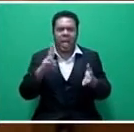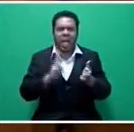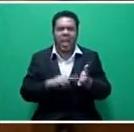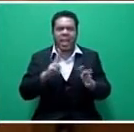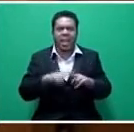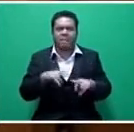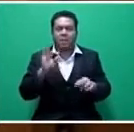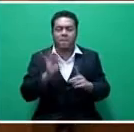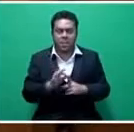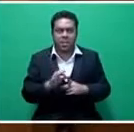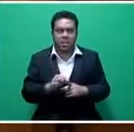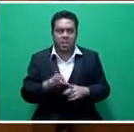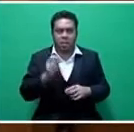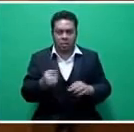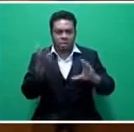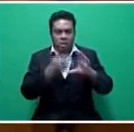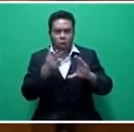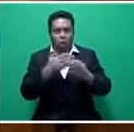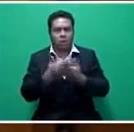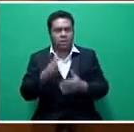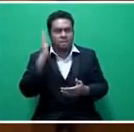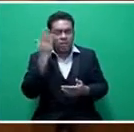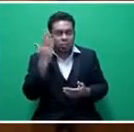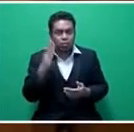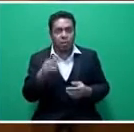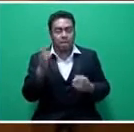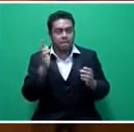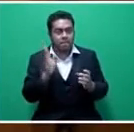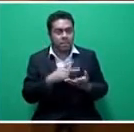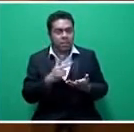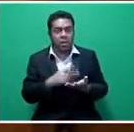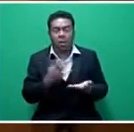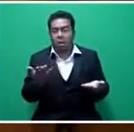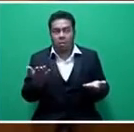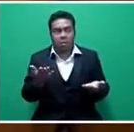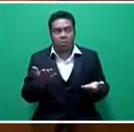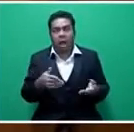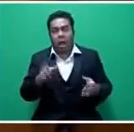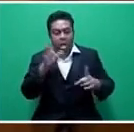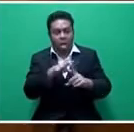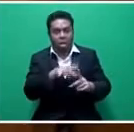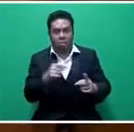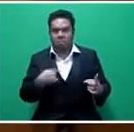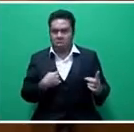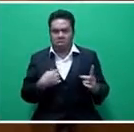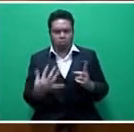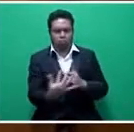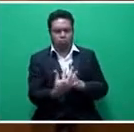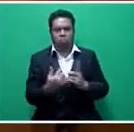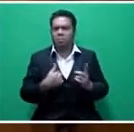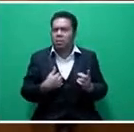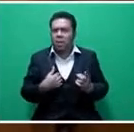Biman Prasad launched a video on his Facebook page attacking me and making all kinds of allegations. Mr. Speaker,